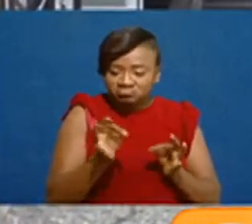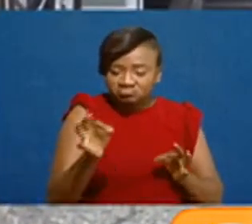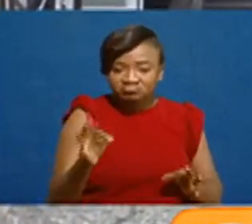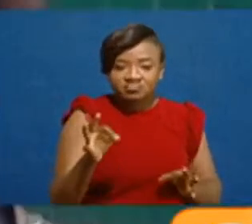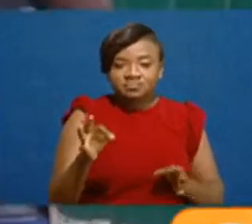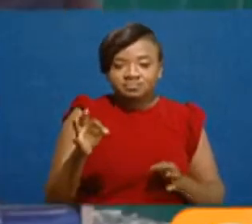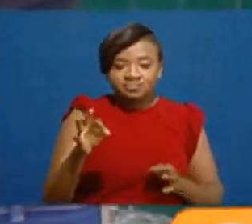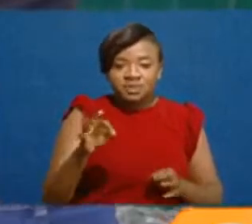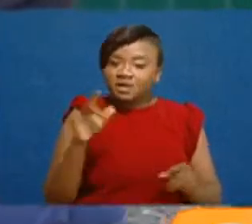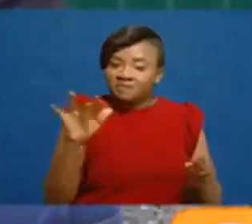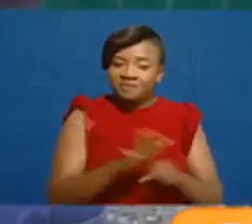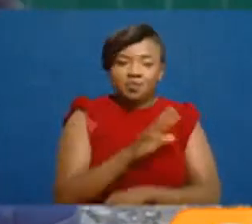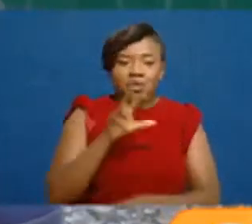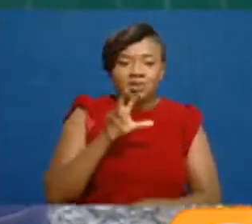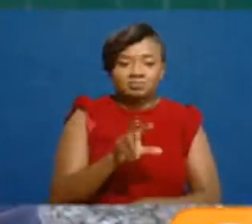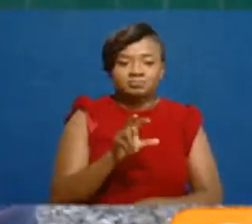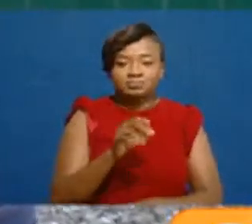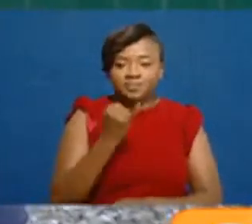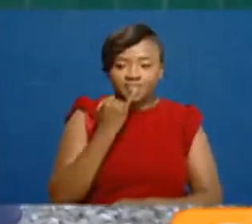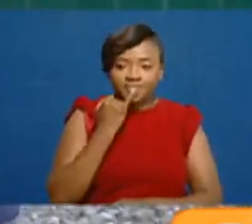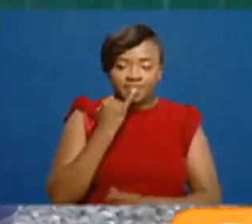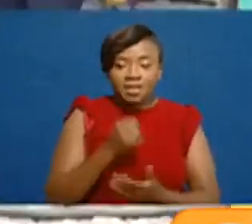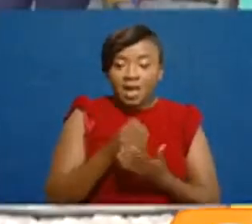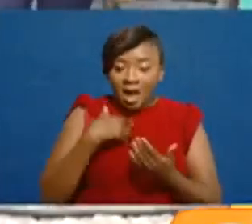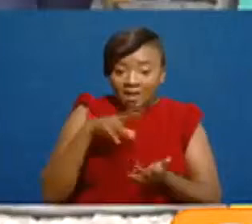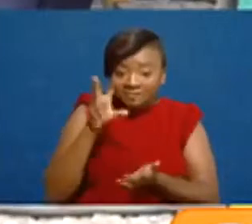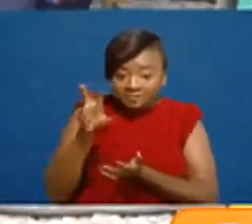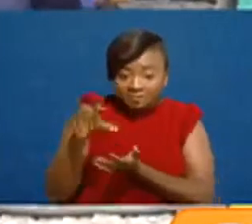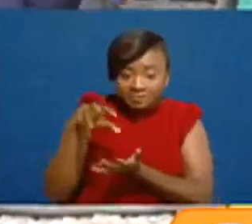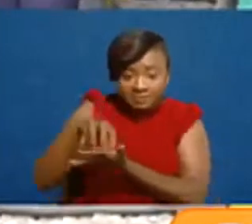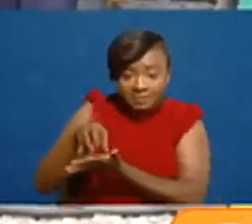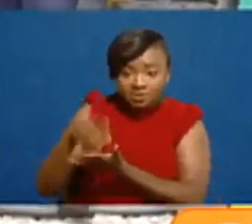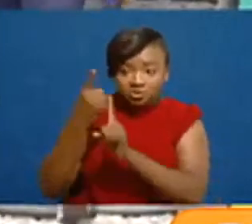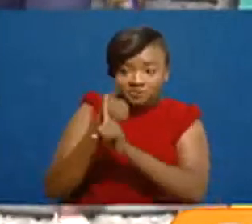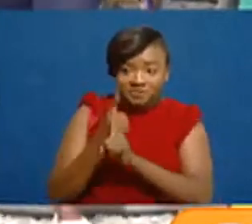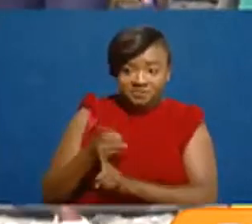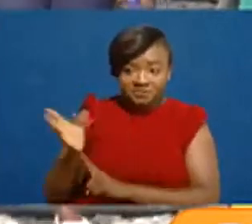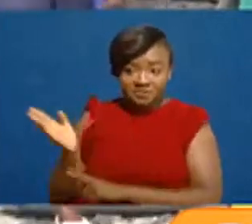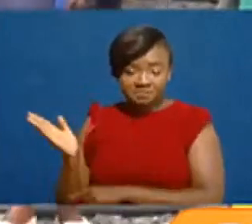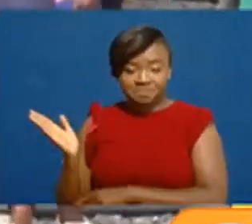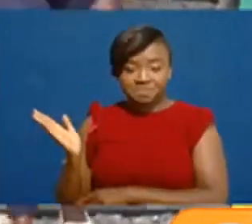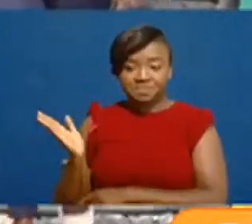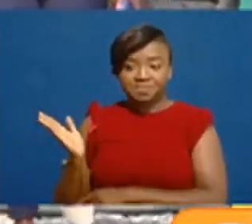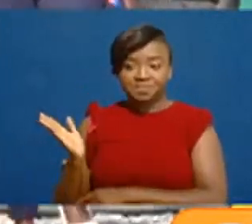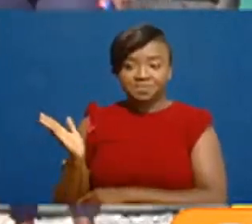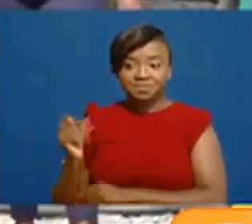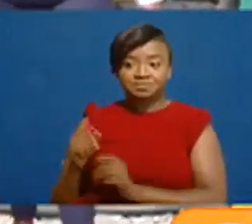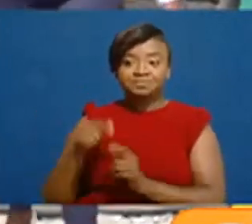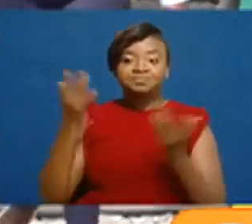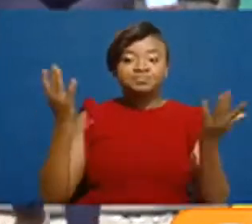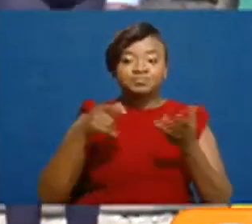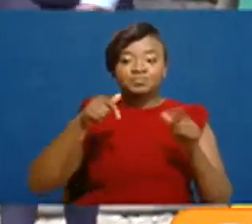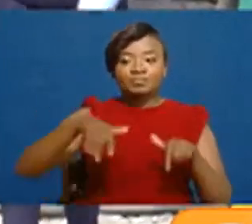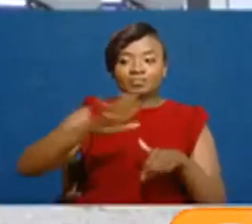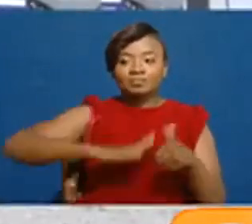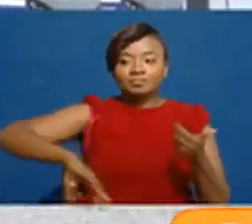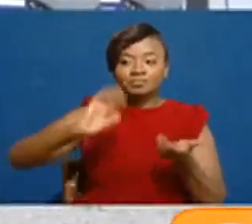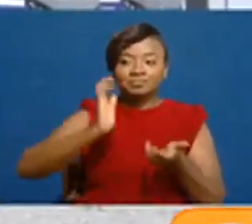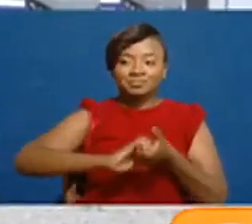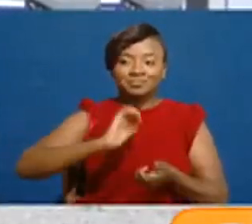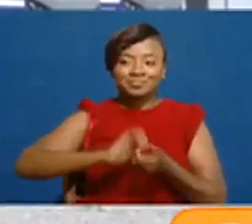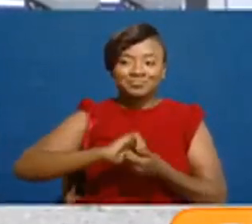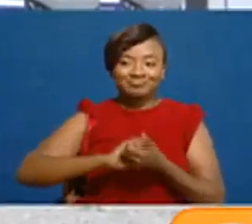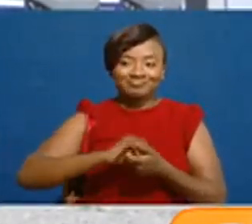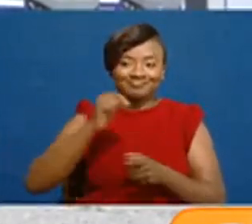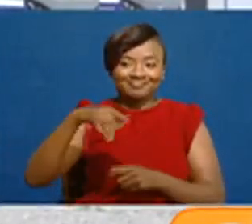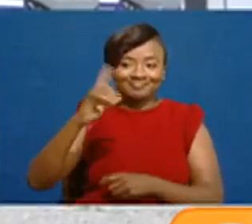the city will meet the demand from different routes. Yeah. This is one of the charging stations in Buruburu area in Nairobi. A number